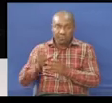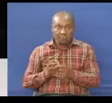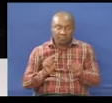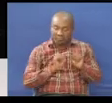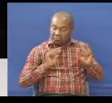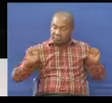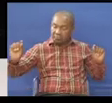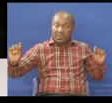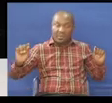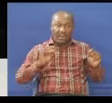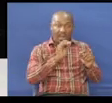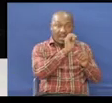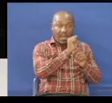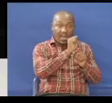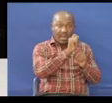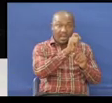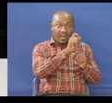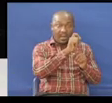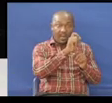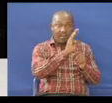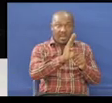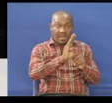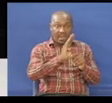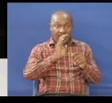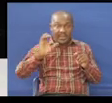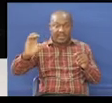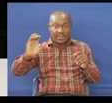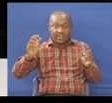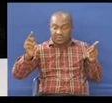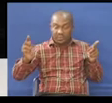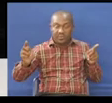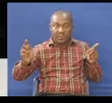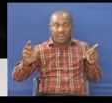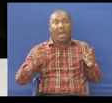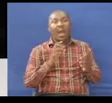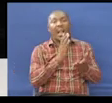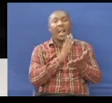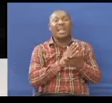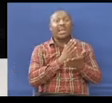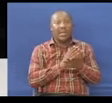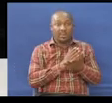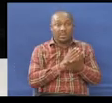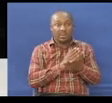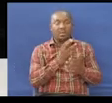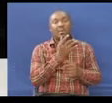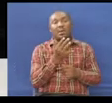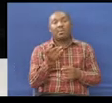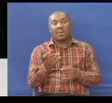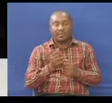where a, b, and c, these are real numbers.